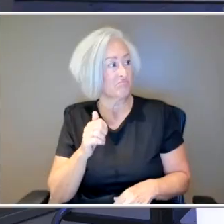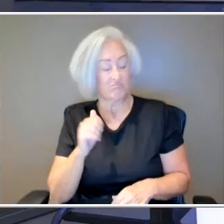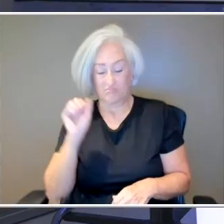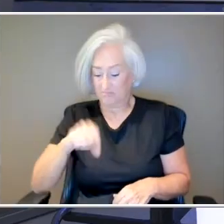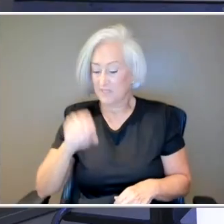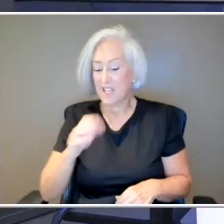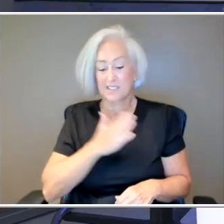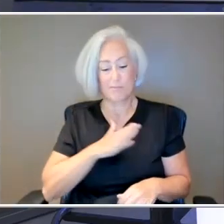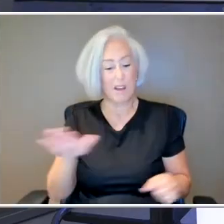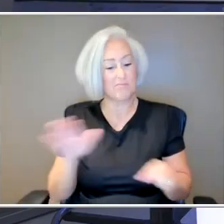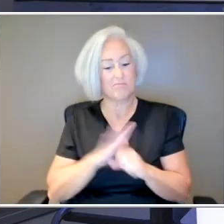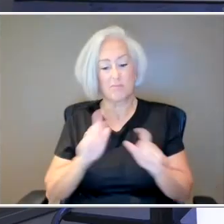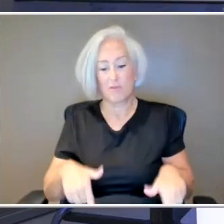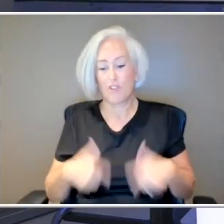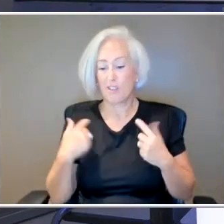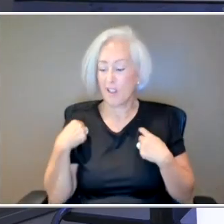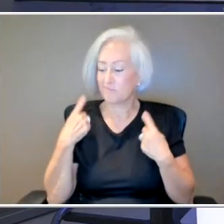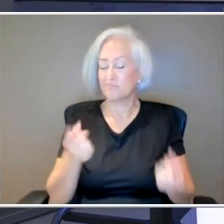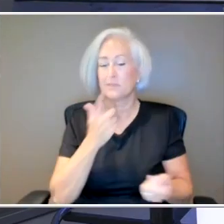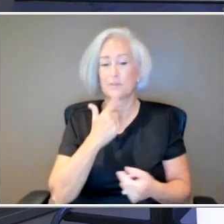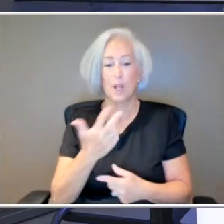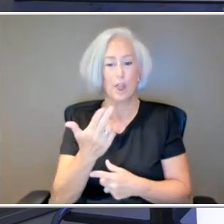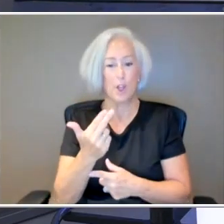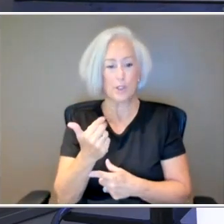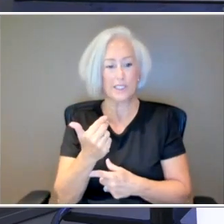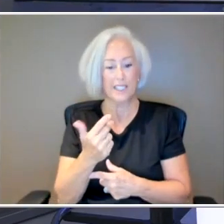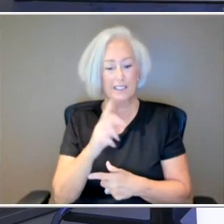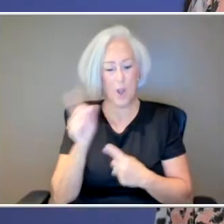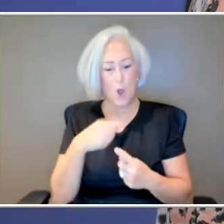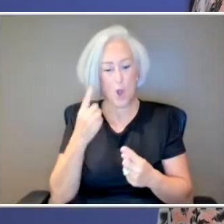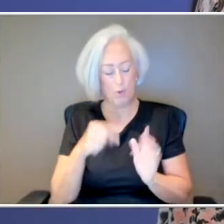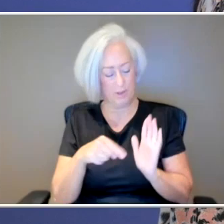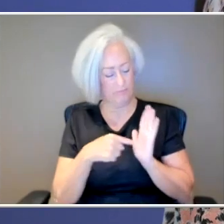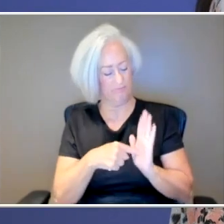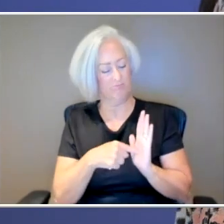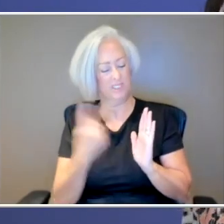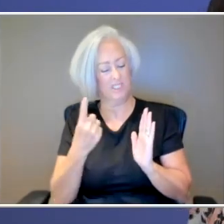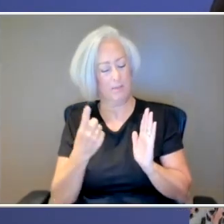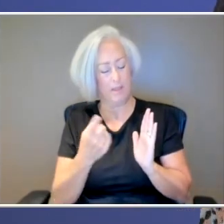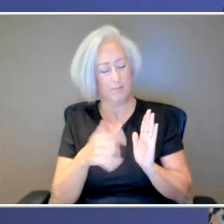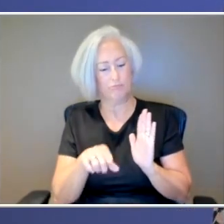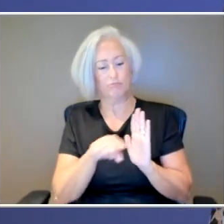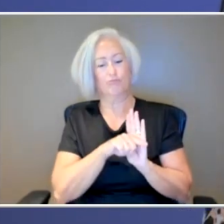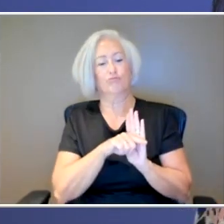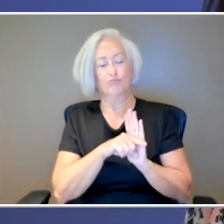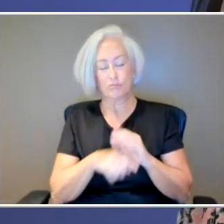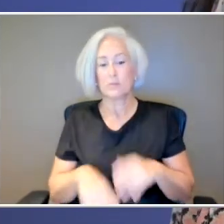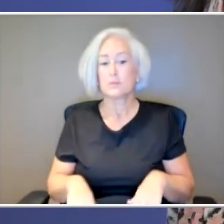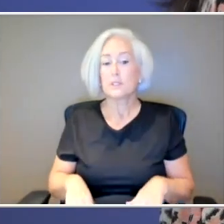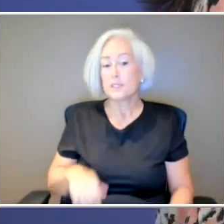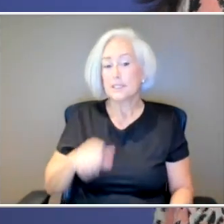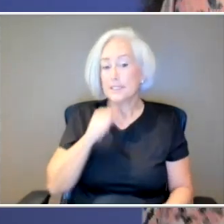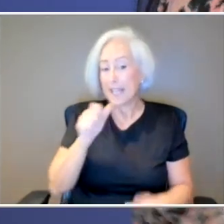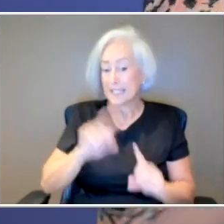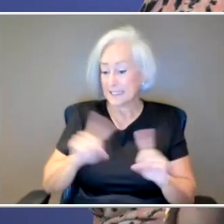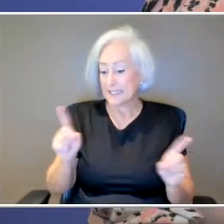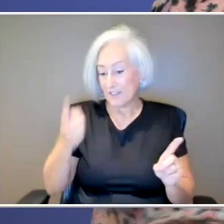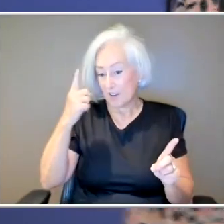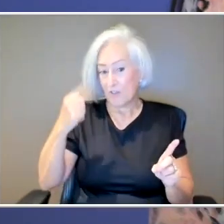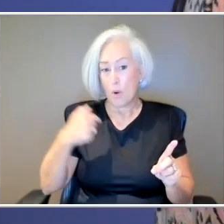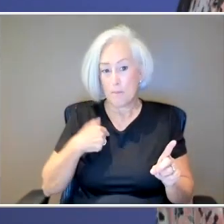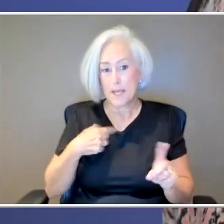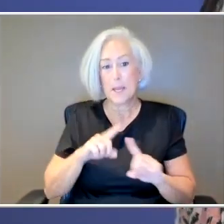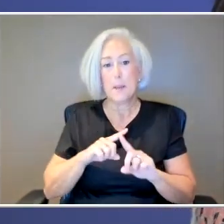this one different? It wasn't different to me. It was just, again, annoying having to go through